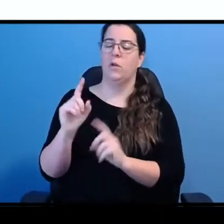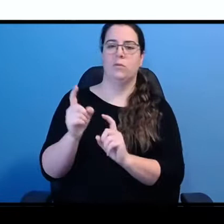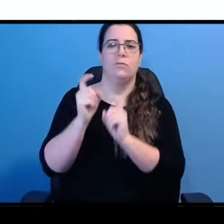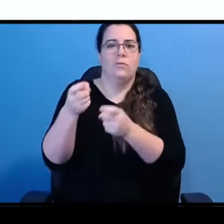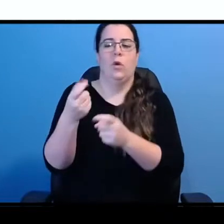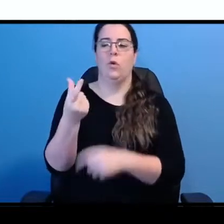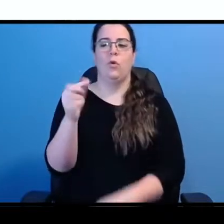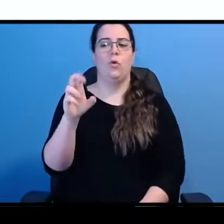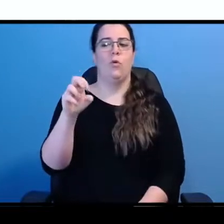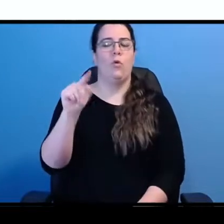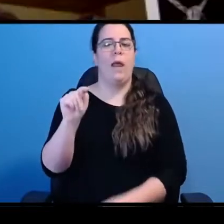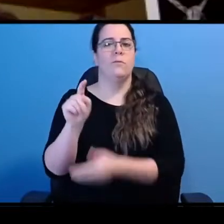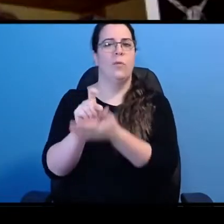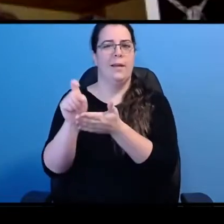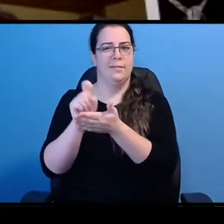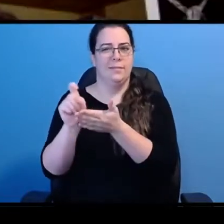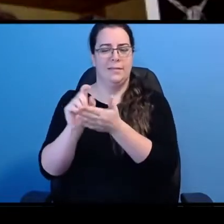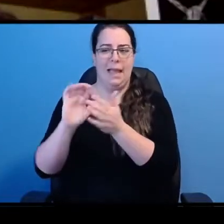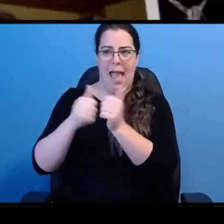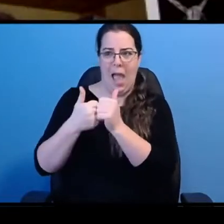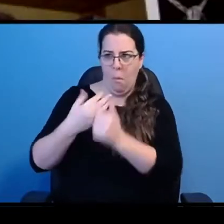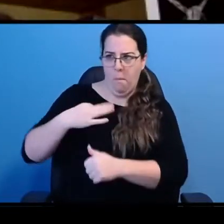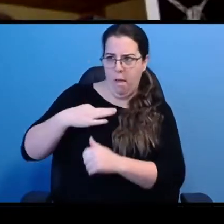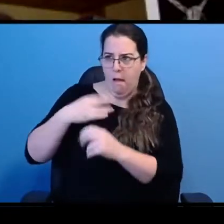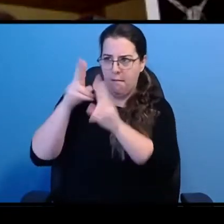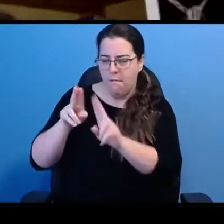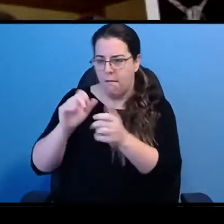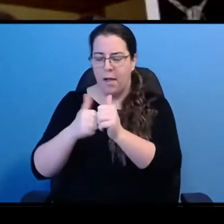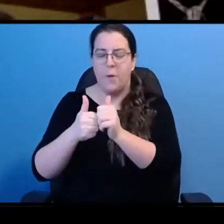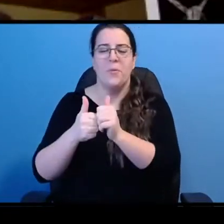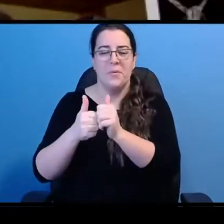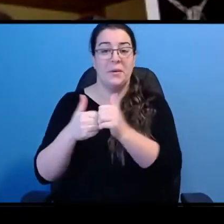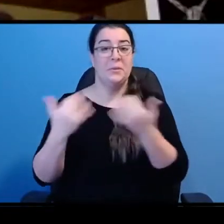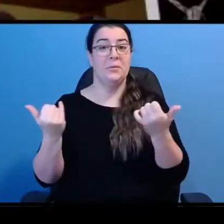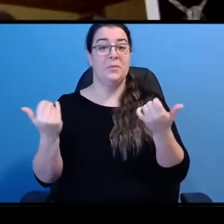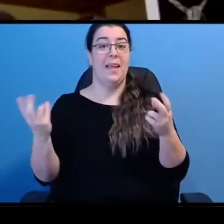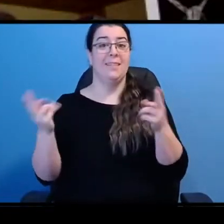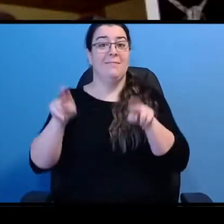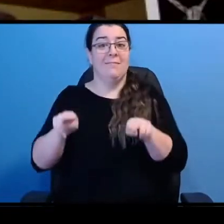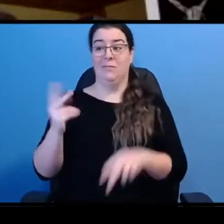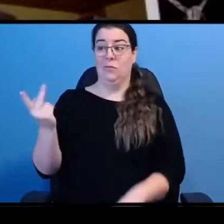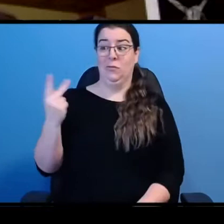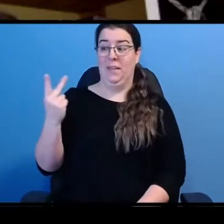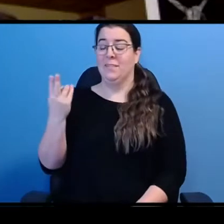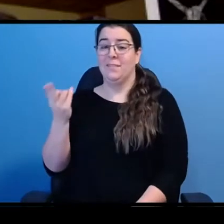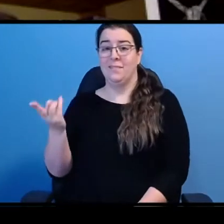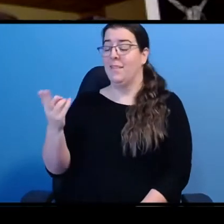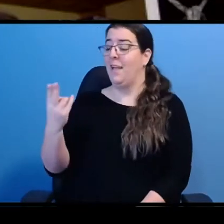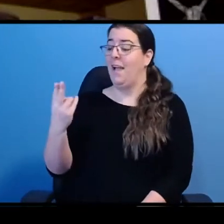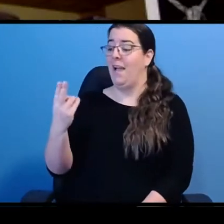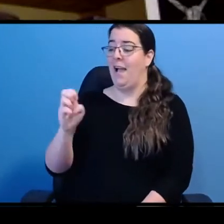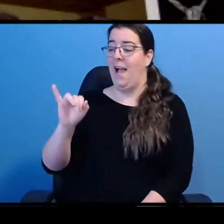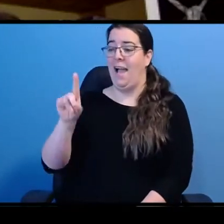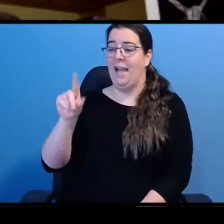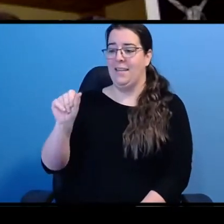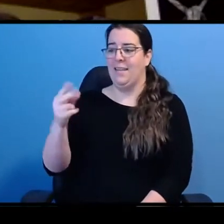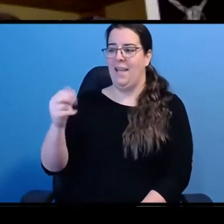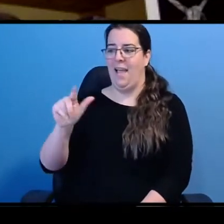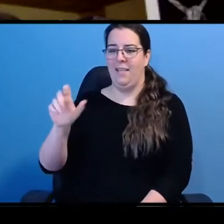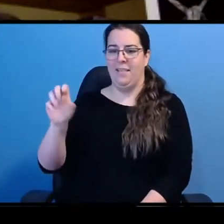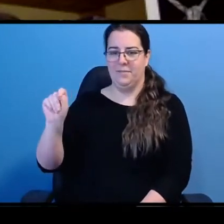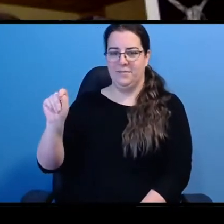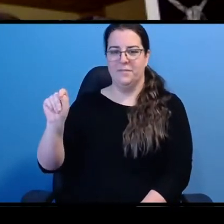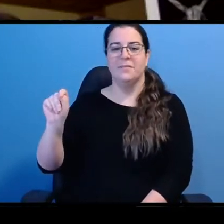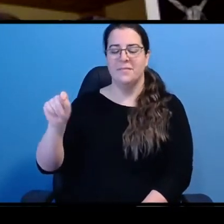co-host, Heidi Hallett. Hi, Heidi. Hi. How are you doing today? I'm well. How are you? I'm doing very well. I'm